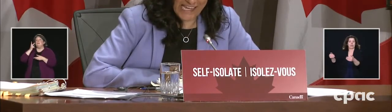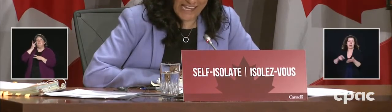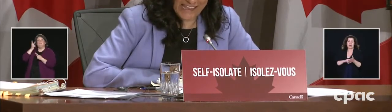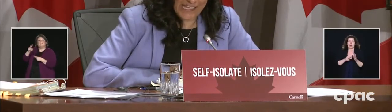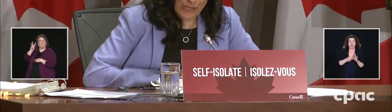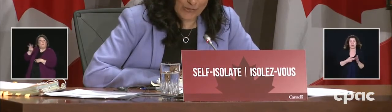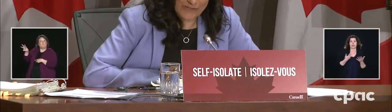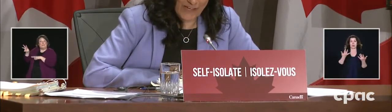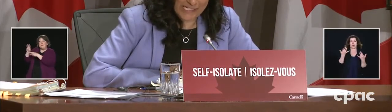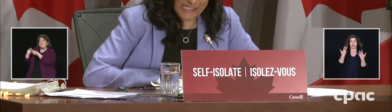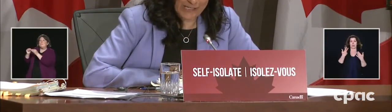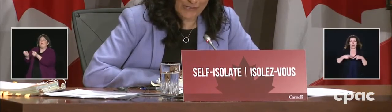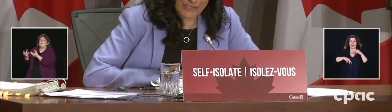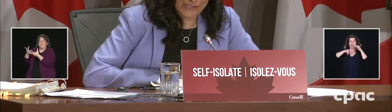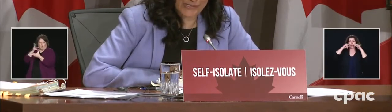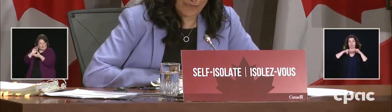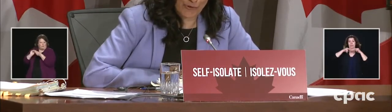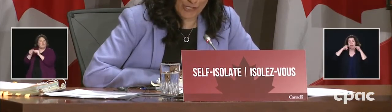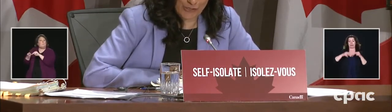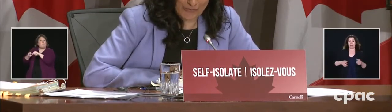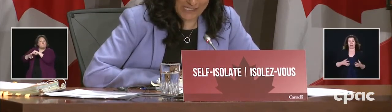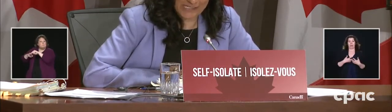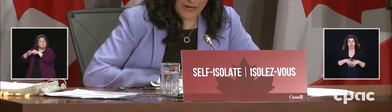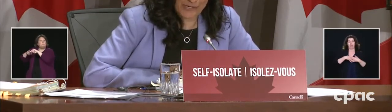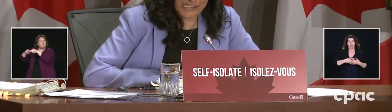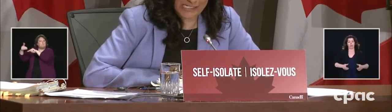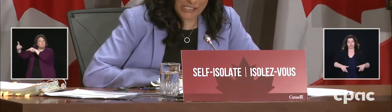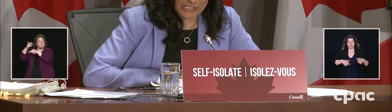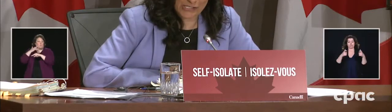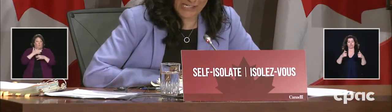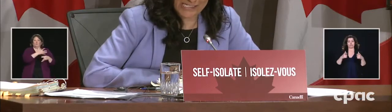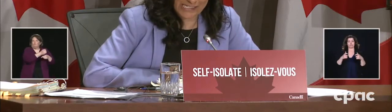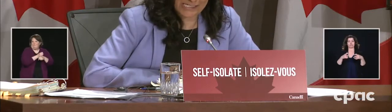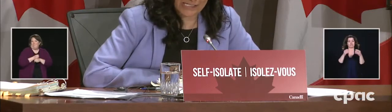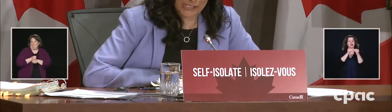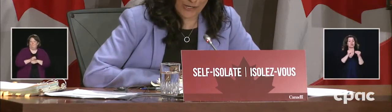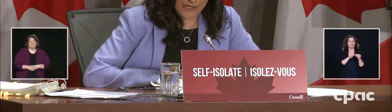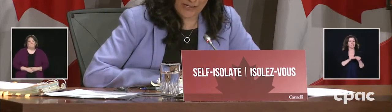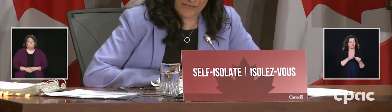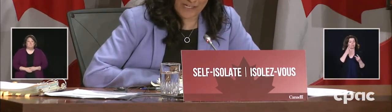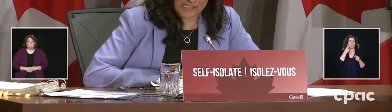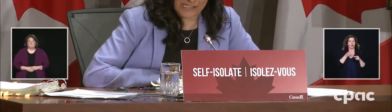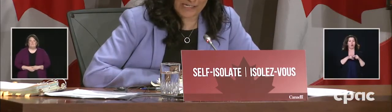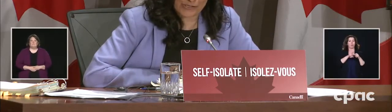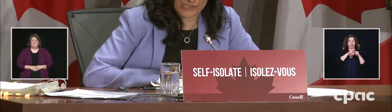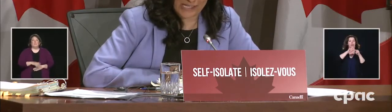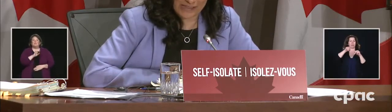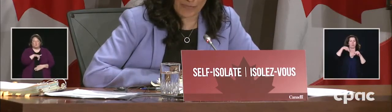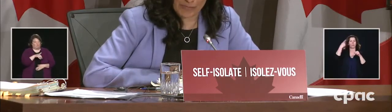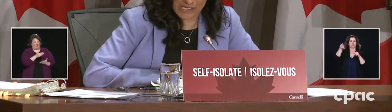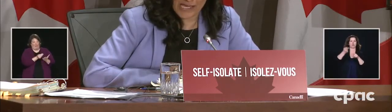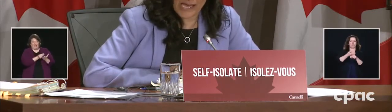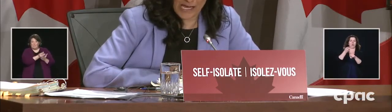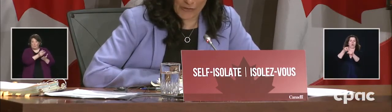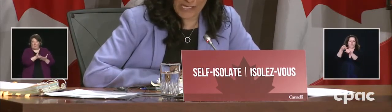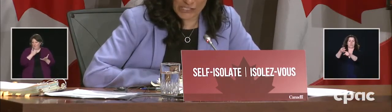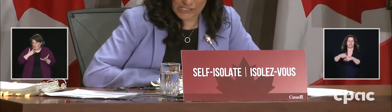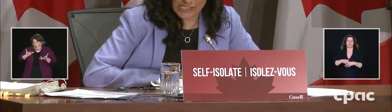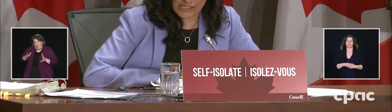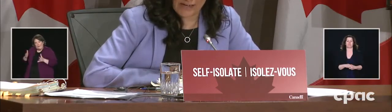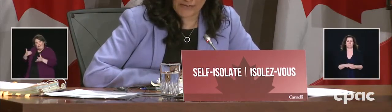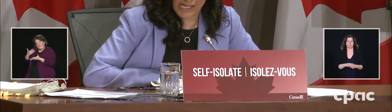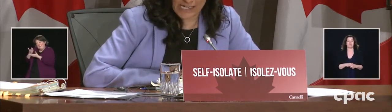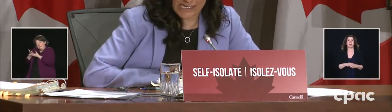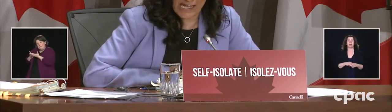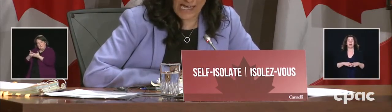will say that those ventilator procurements are in addition to the existing stock of ventilators that the Public Health